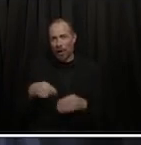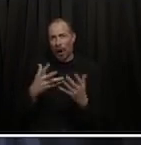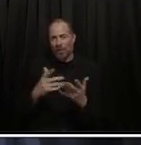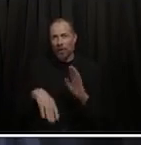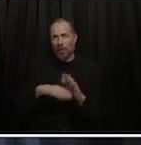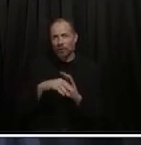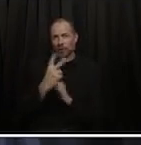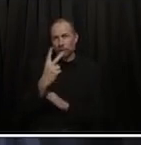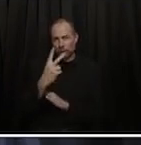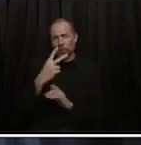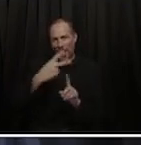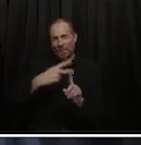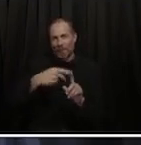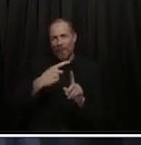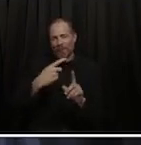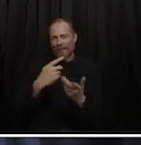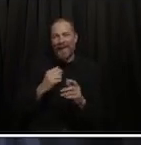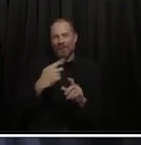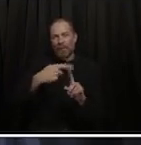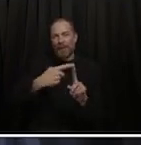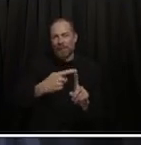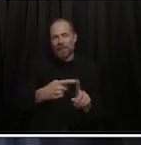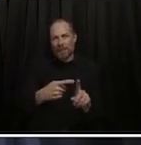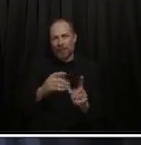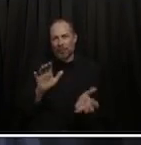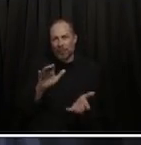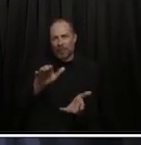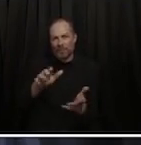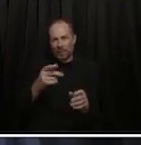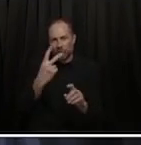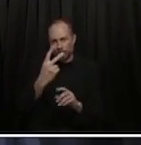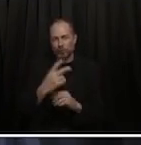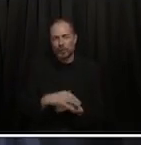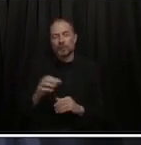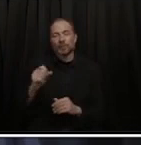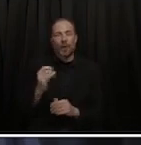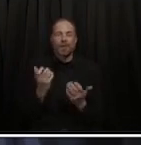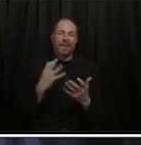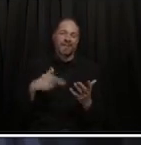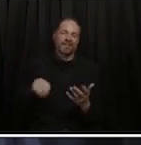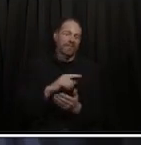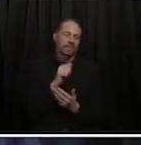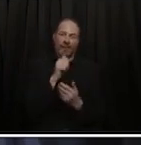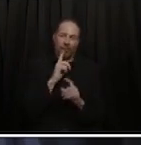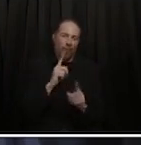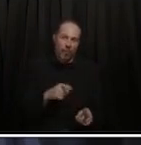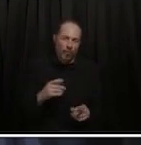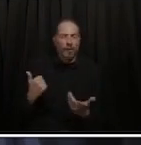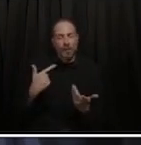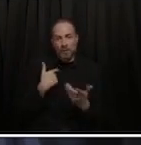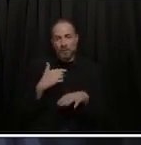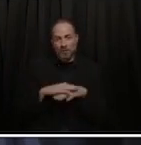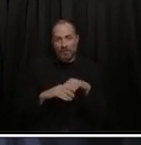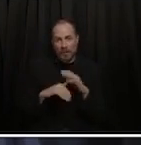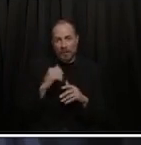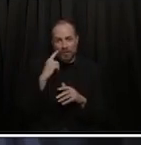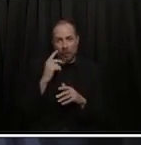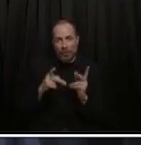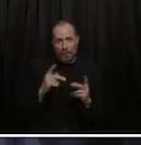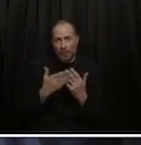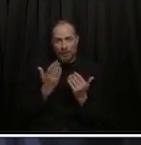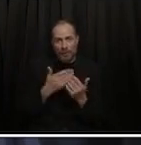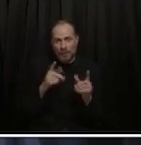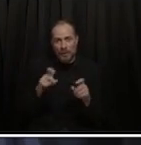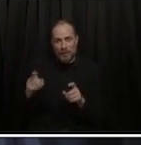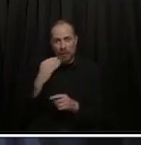want to test. Most of those are not reported. They're a convenience for people. We hope and we encourage people to report. We tell